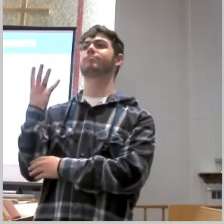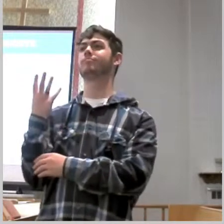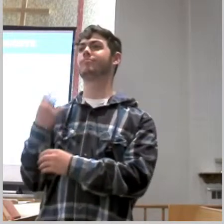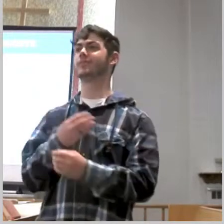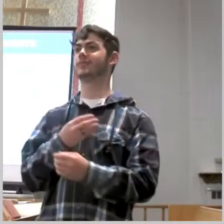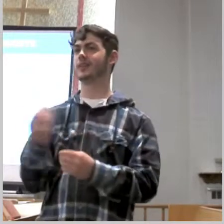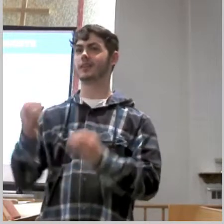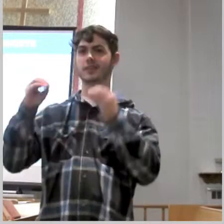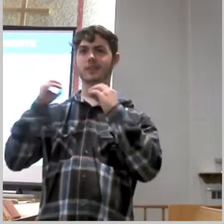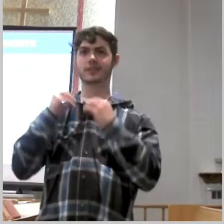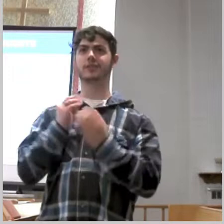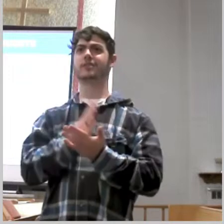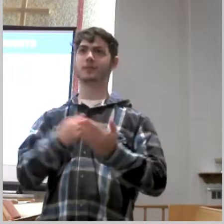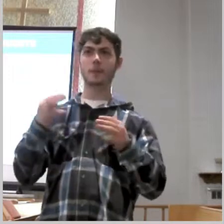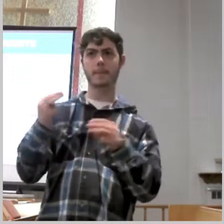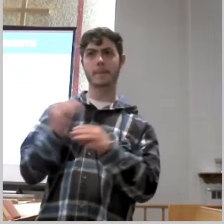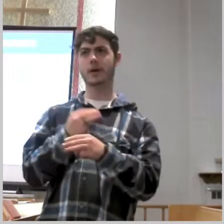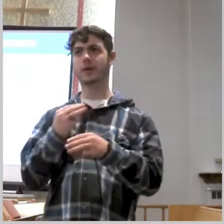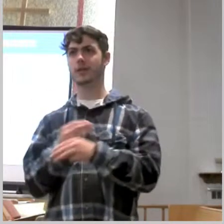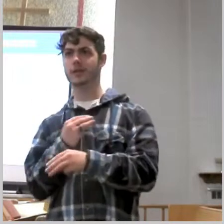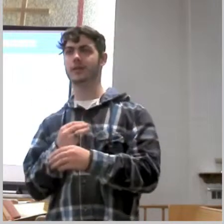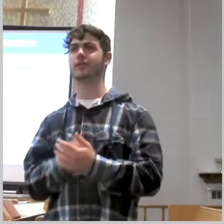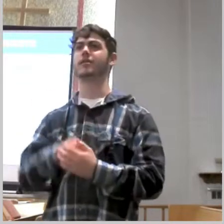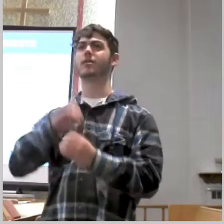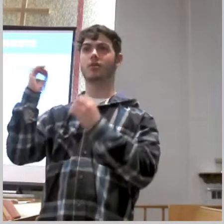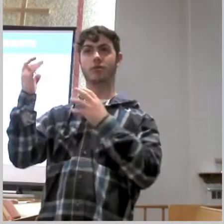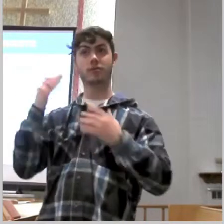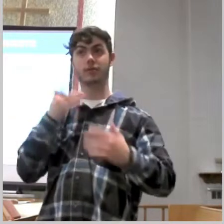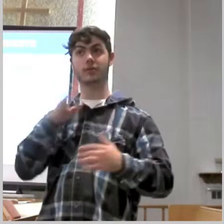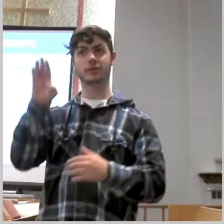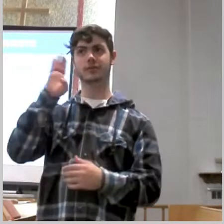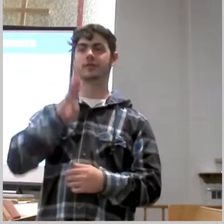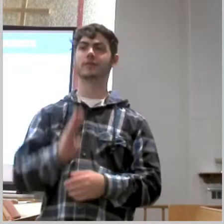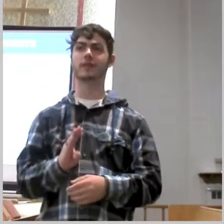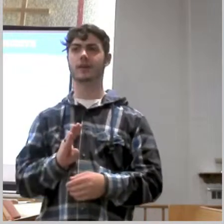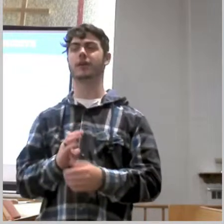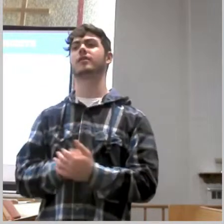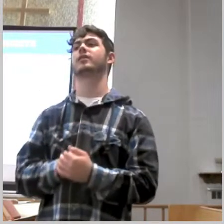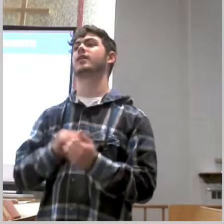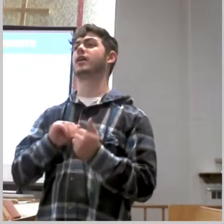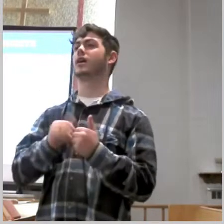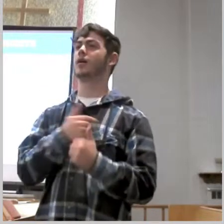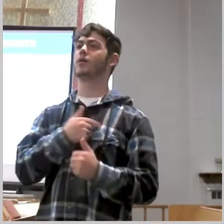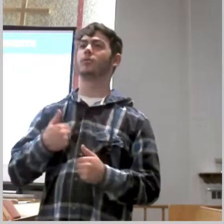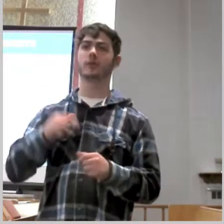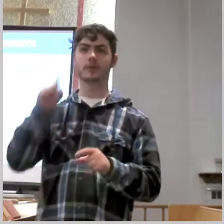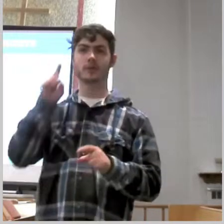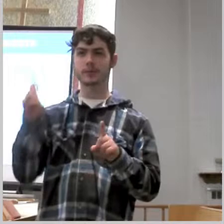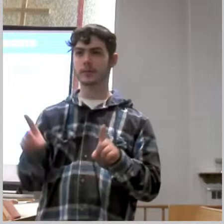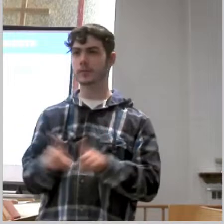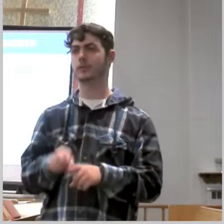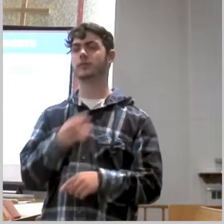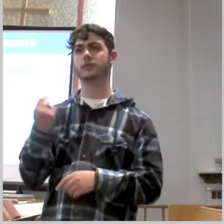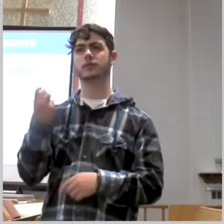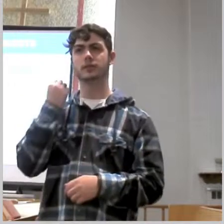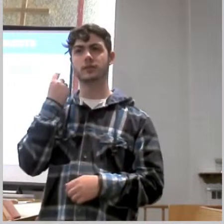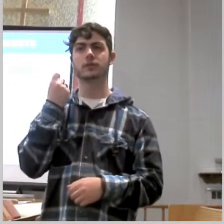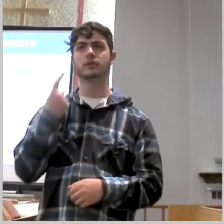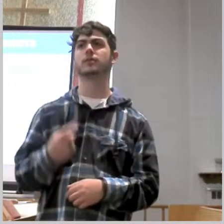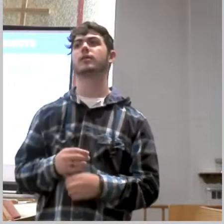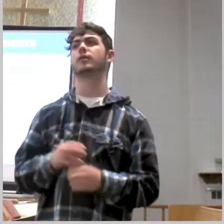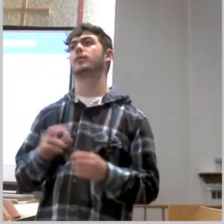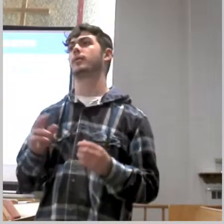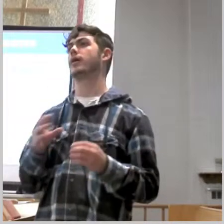mathematics, right? The grace of God, right? For us to really be in tune with that and understand that, plus abundant